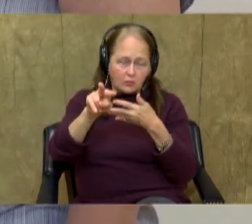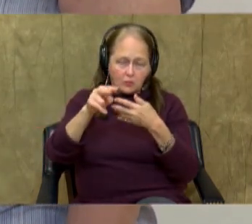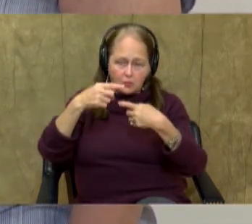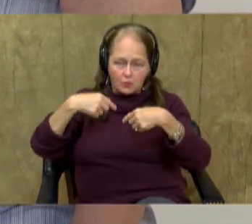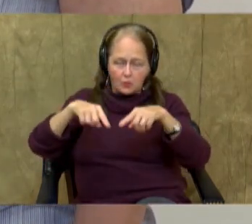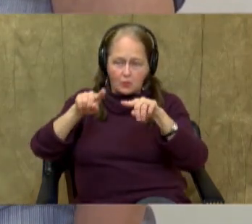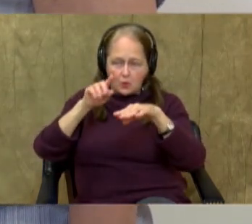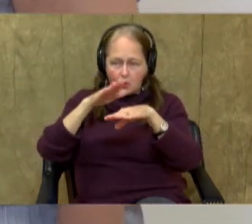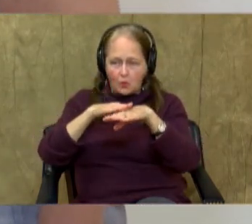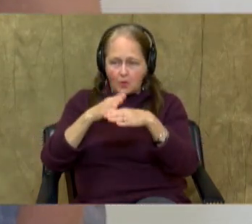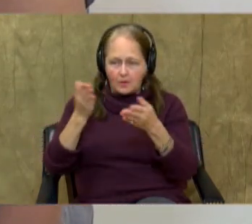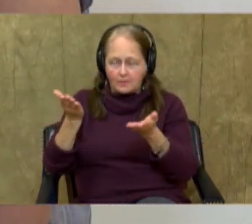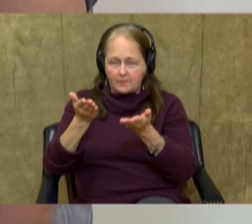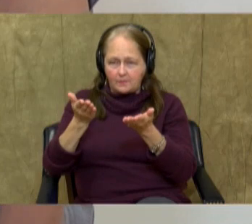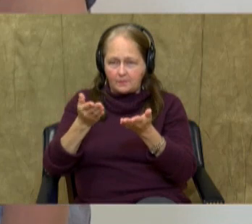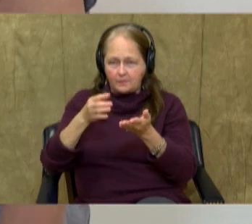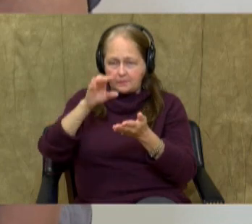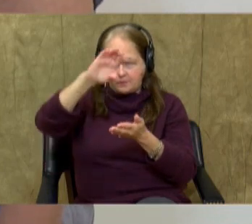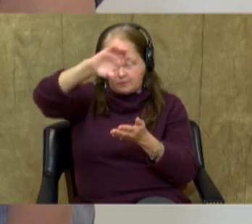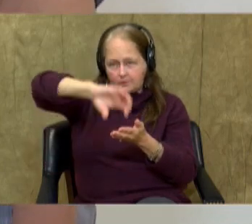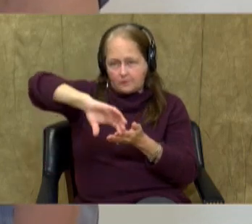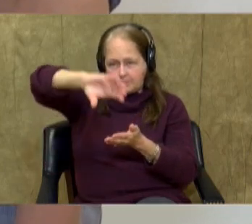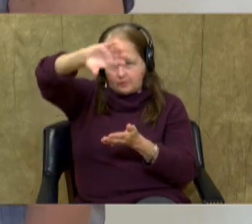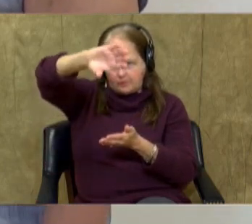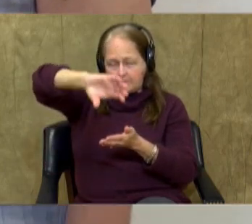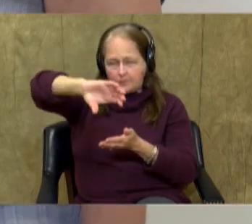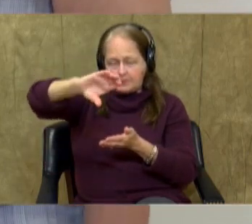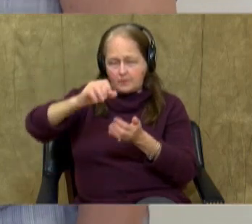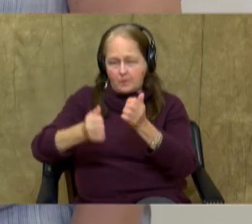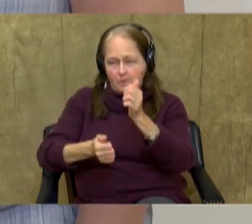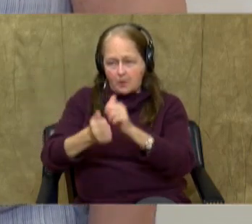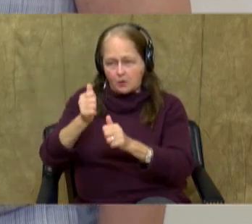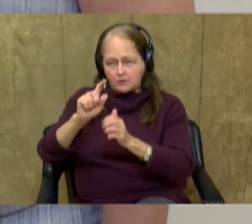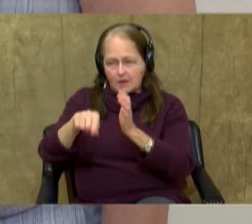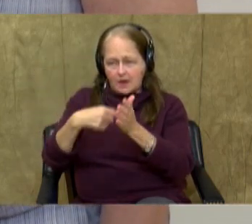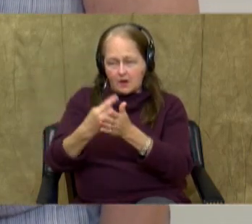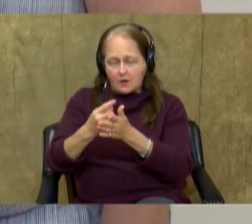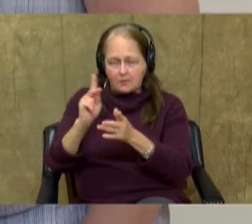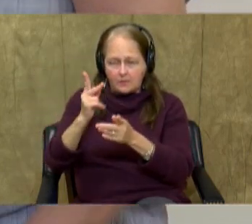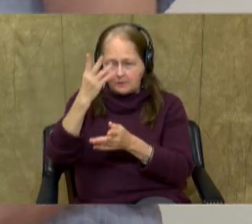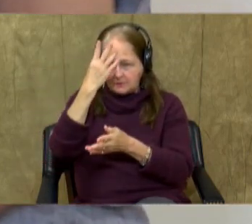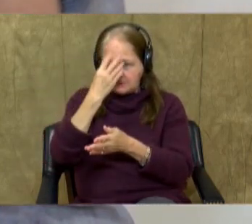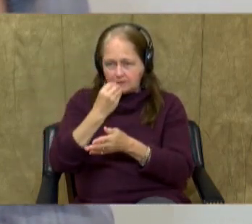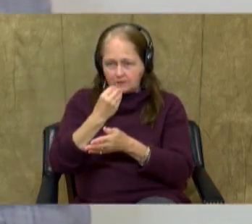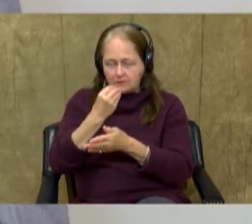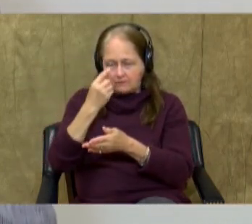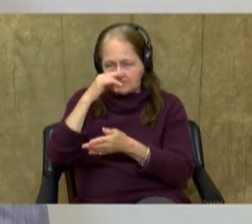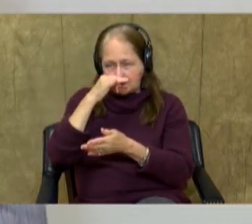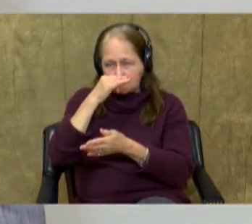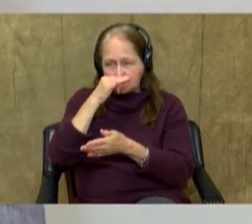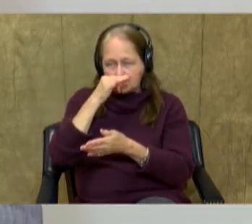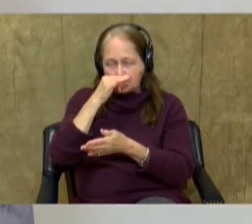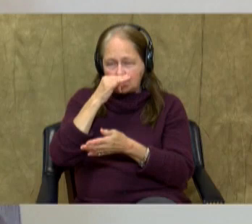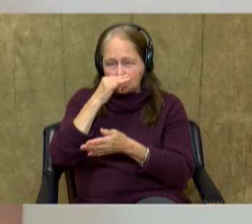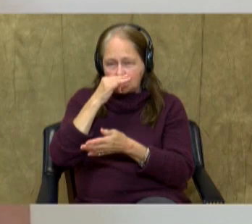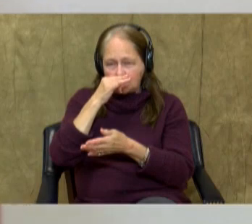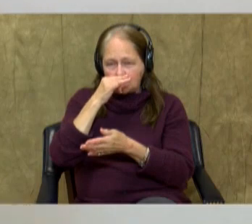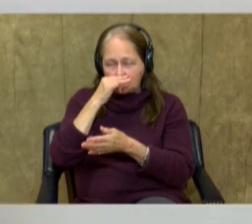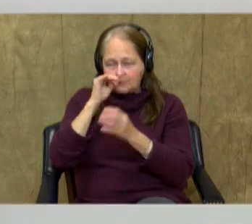going on here, that right in here is where the most hours that people sleep, or kids,